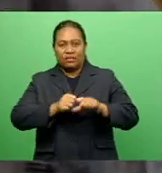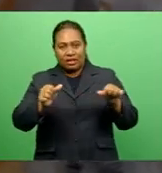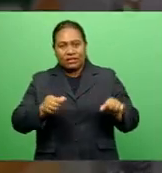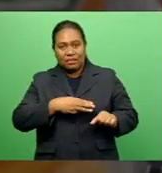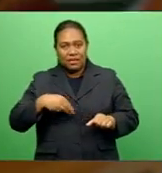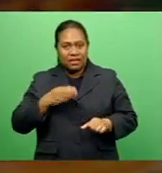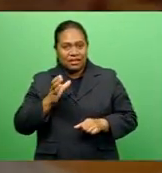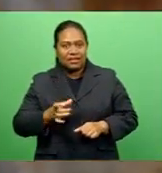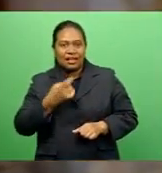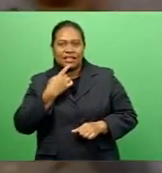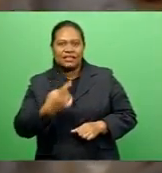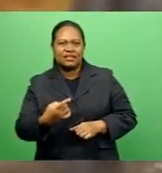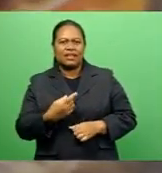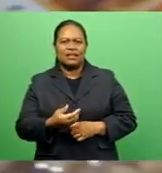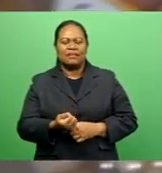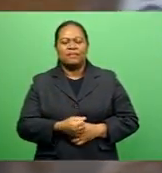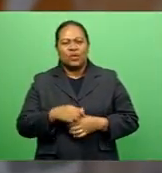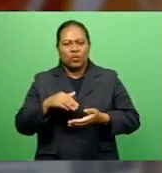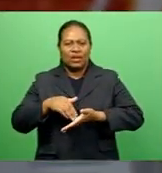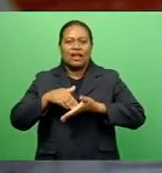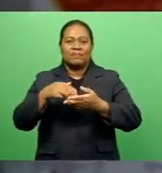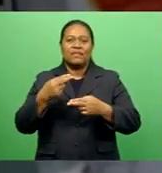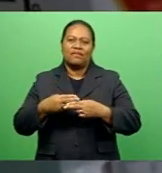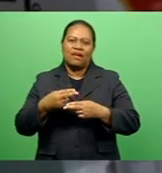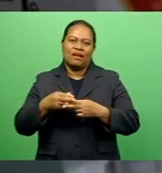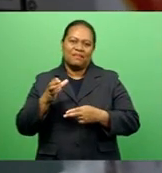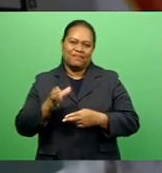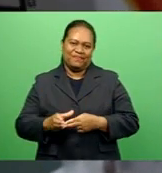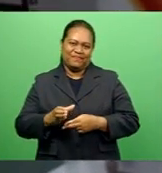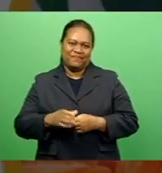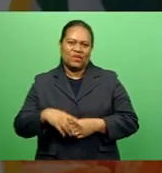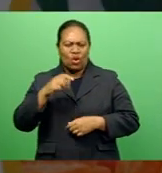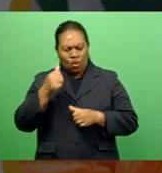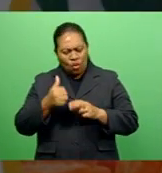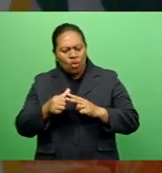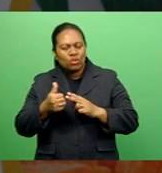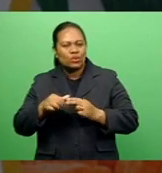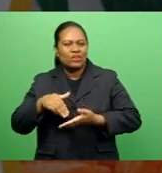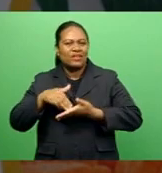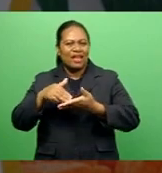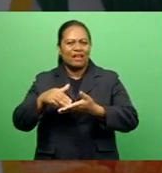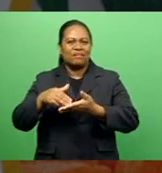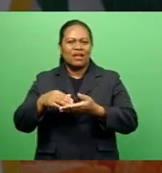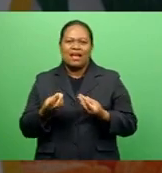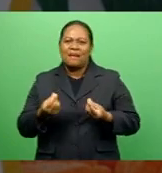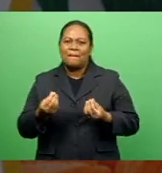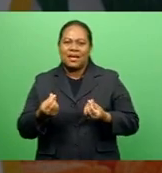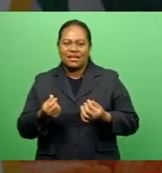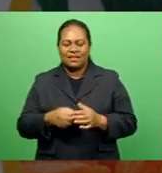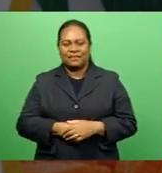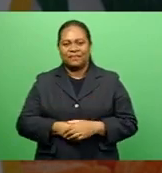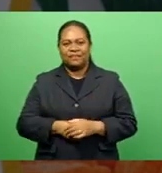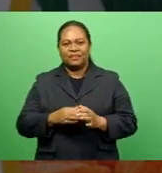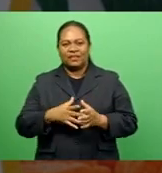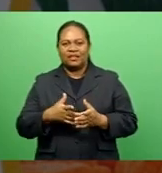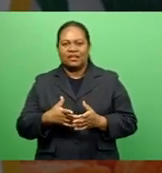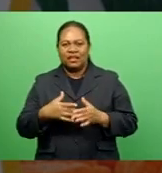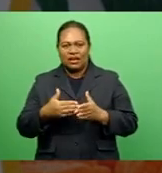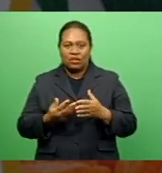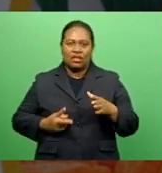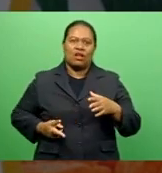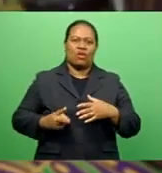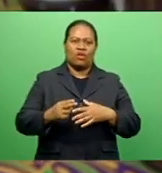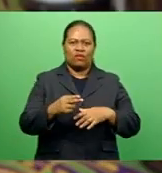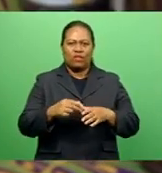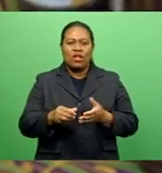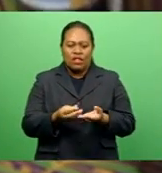the commodity will greatly help farmers and will also help generate income for the sector. The newly launched dried pawpaw and